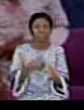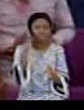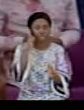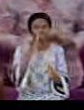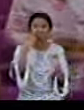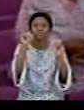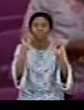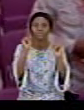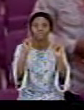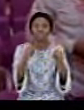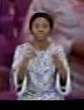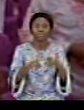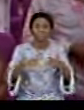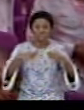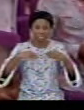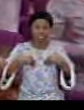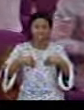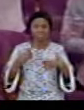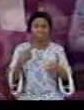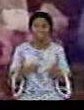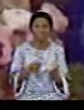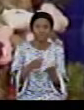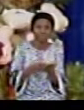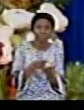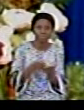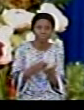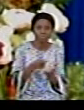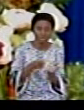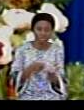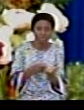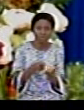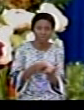the righteous might mean it shall be